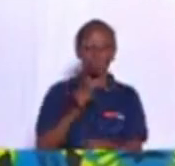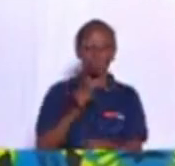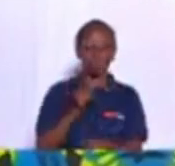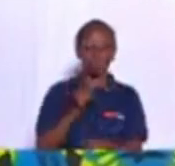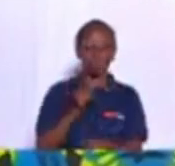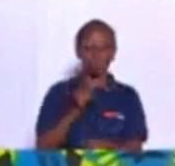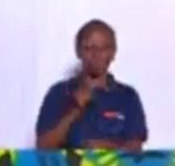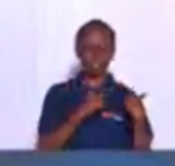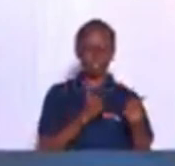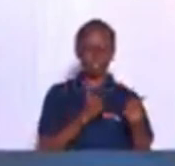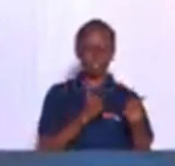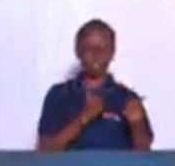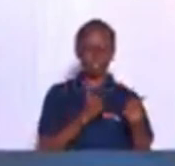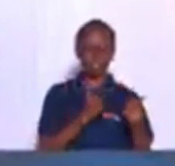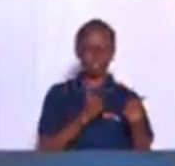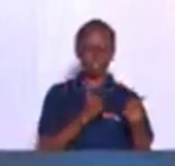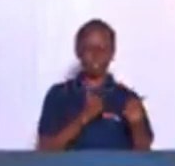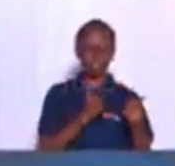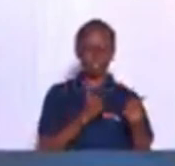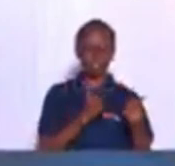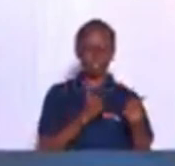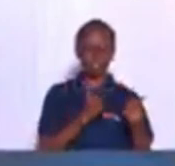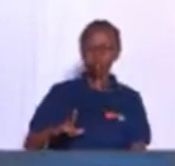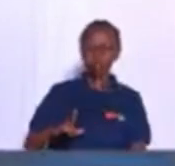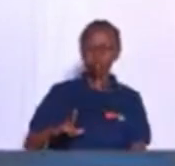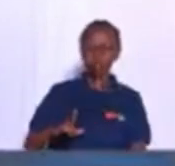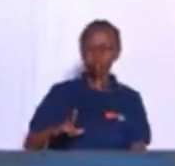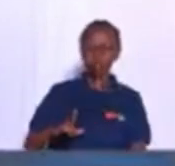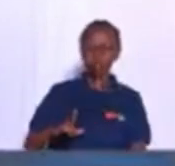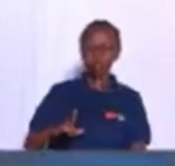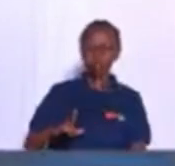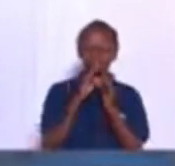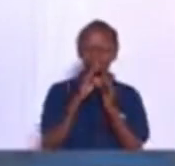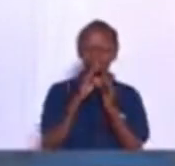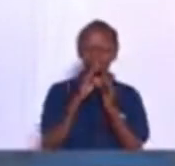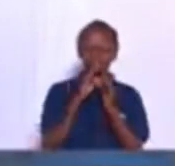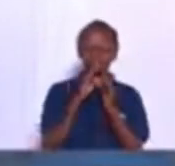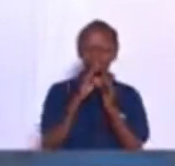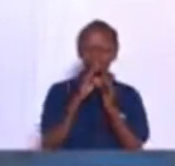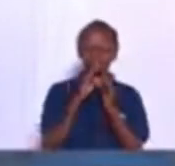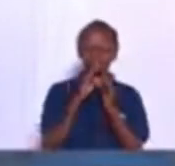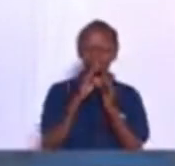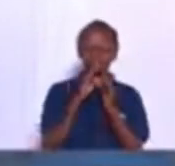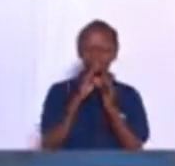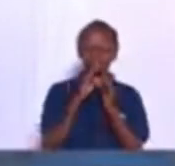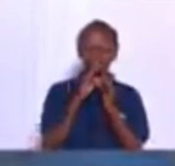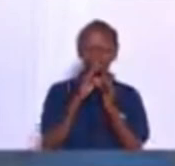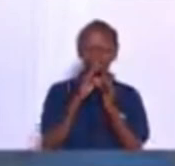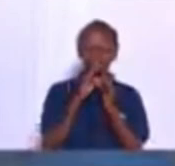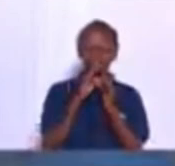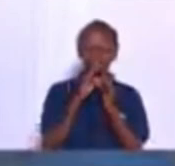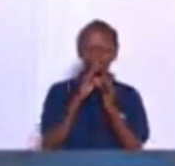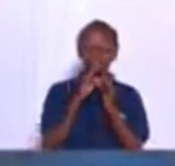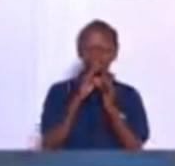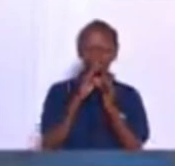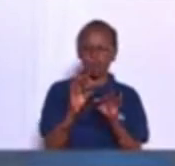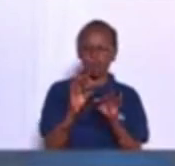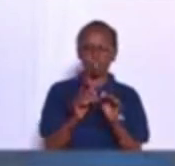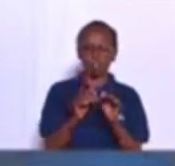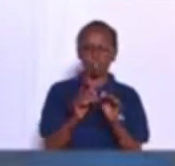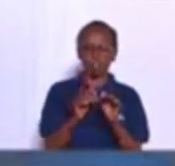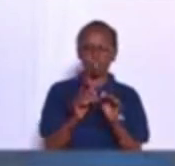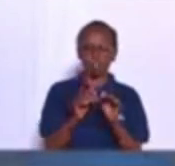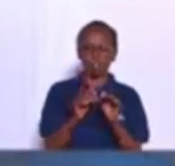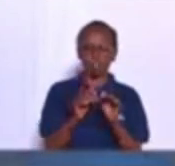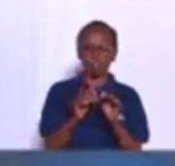heart. We pray, Lord, that you would be with the son who has distanced himself, Lord, and